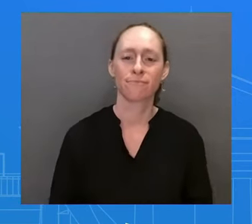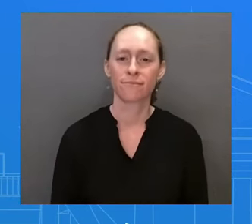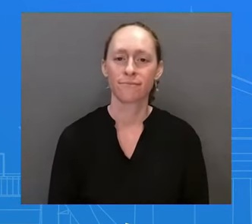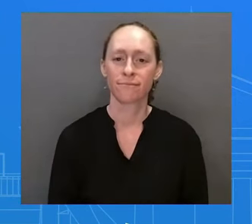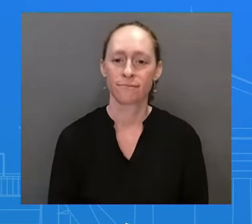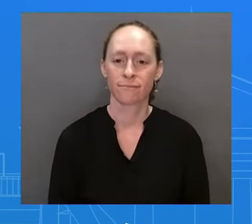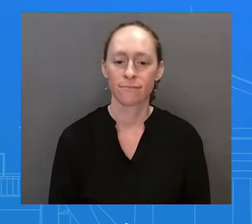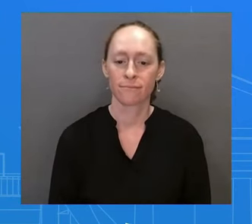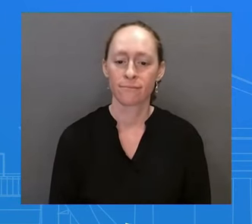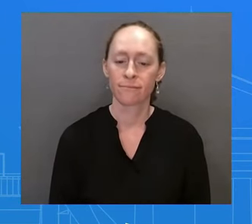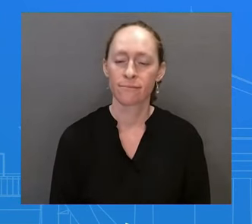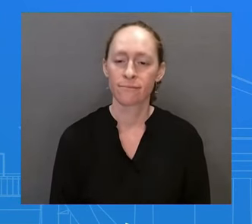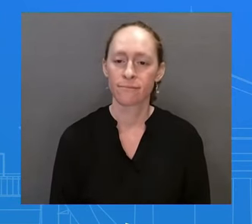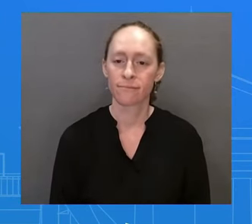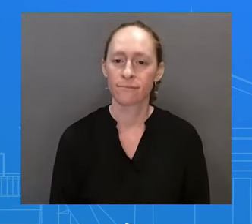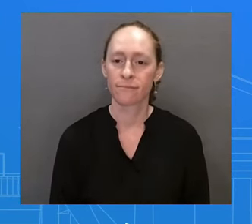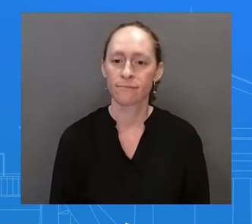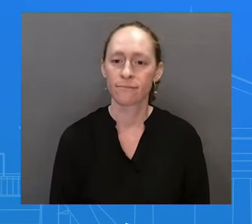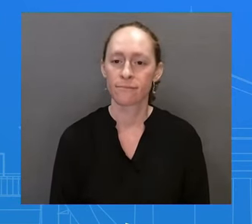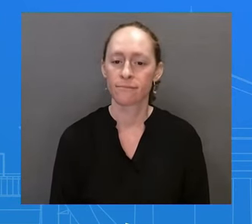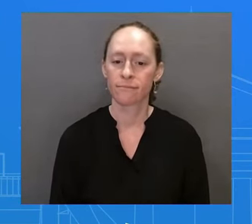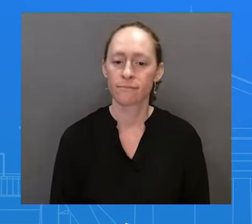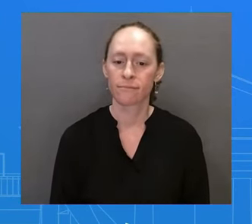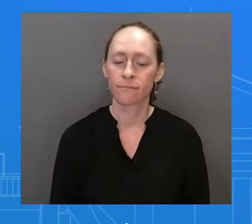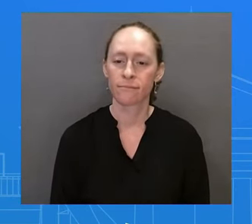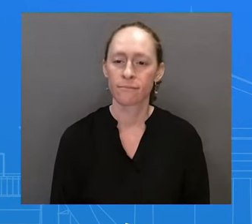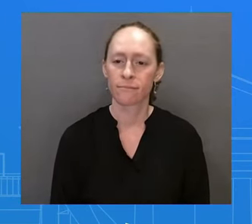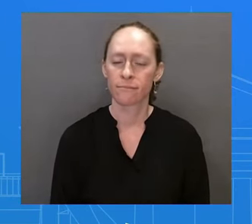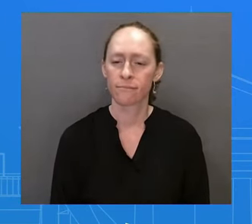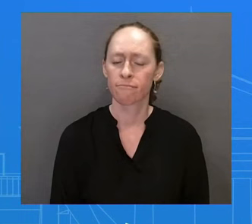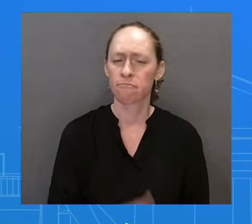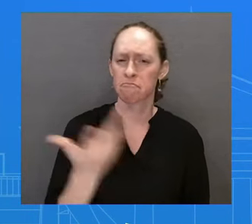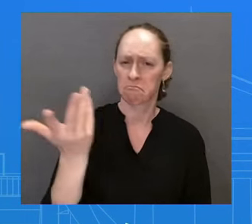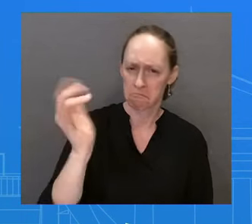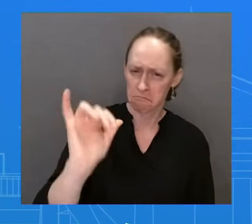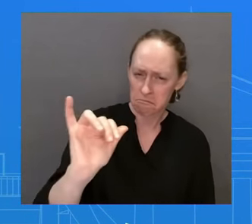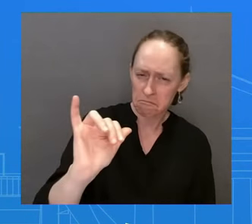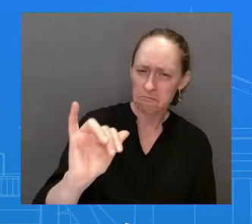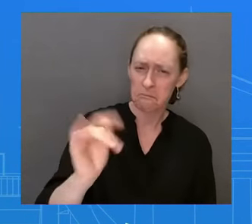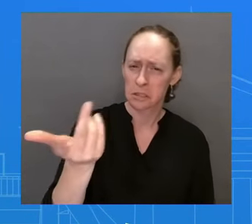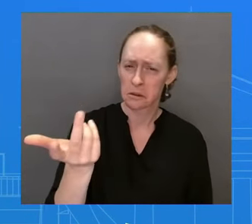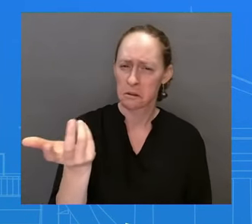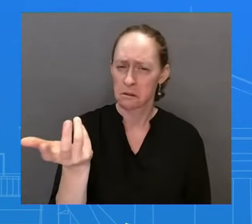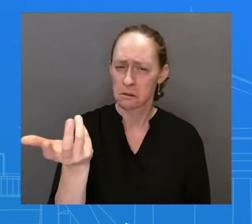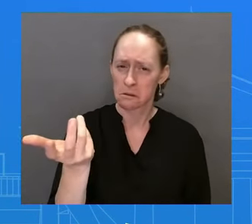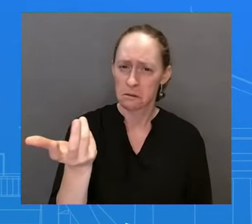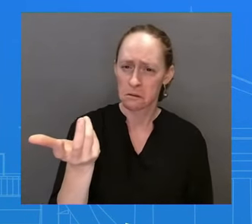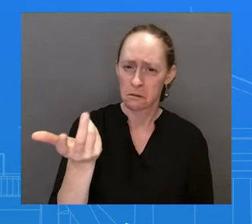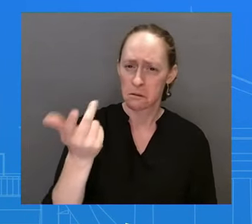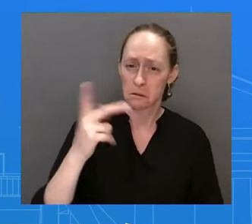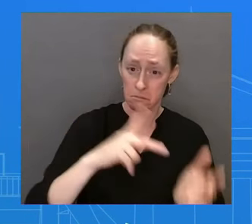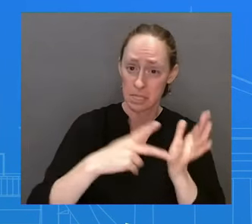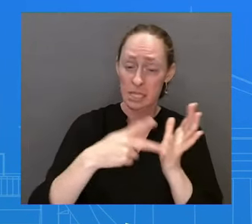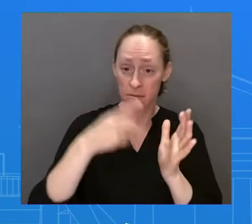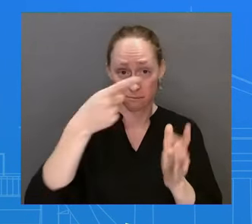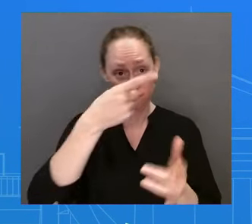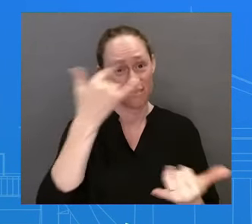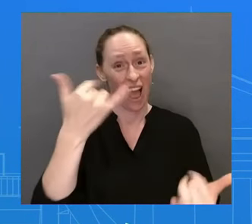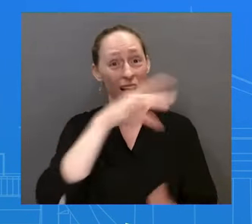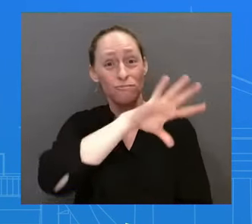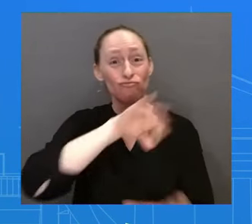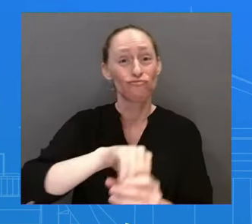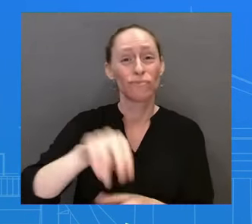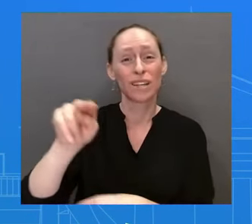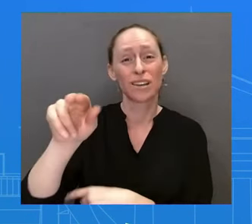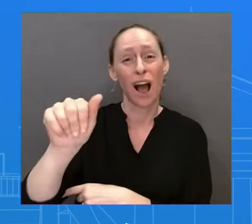that the U.S. and its allies could take in Vilnius that would satisfy President Zelensky's concerns? You'd have to talk to President